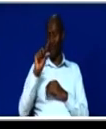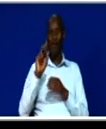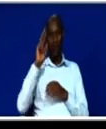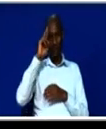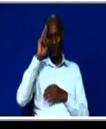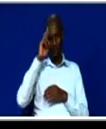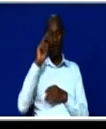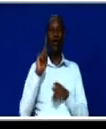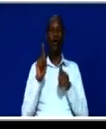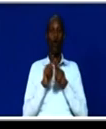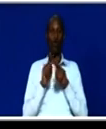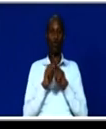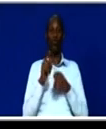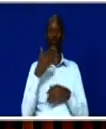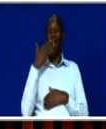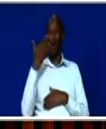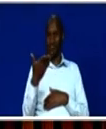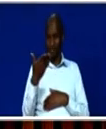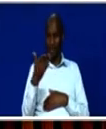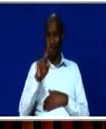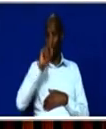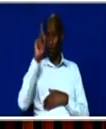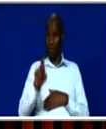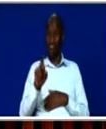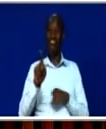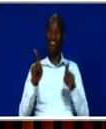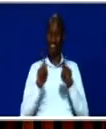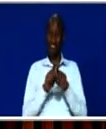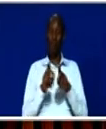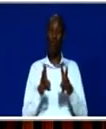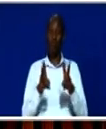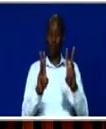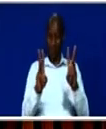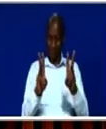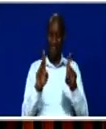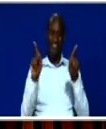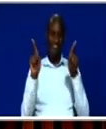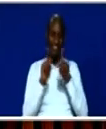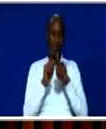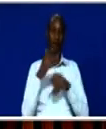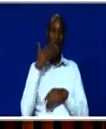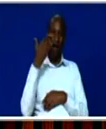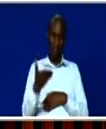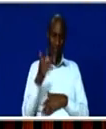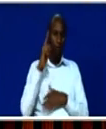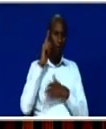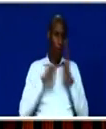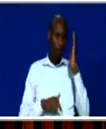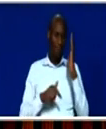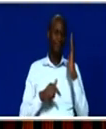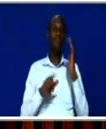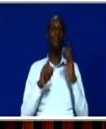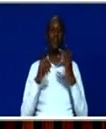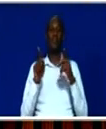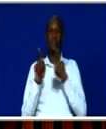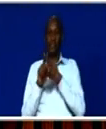remember you are supposed to respond to the question in the same manner. The same response that you give to what is weathering is